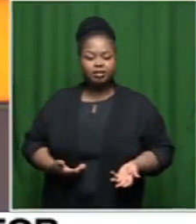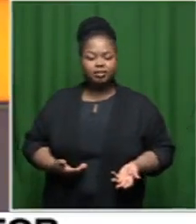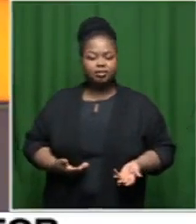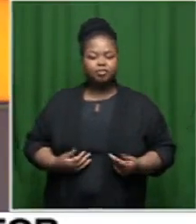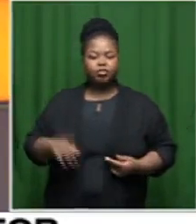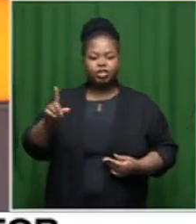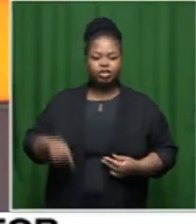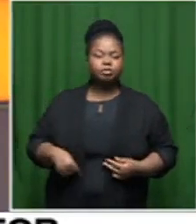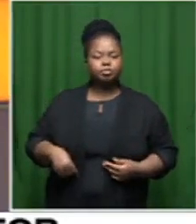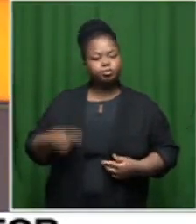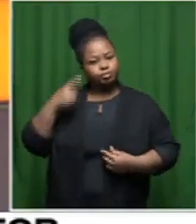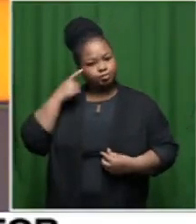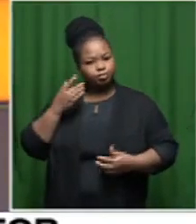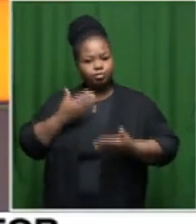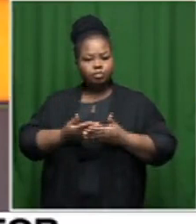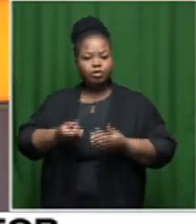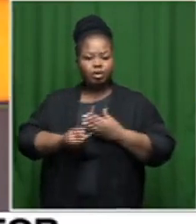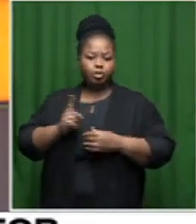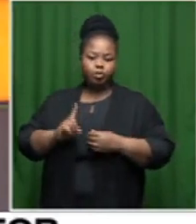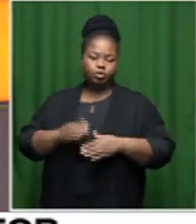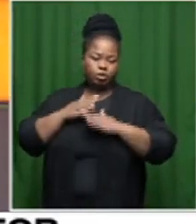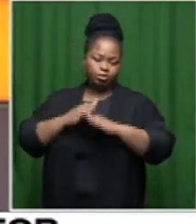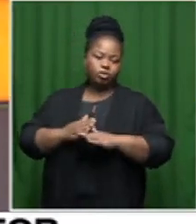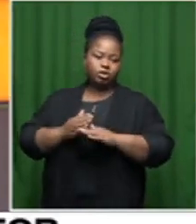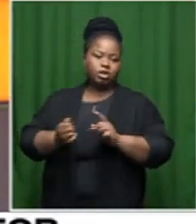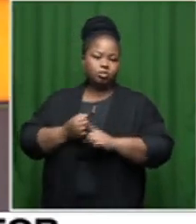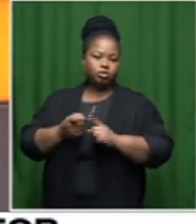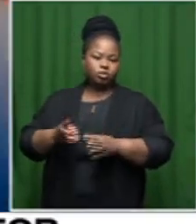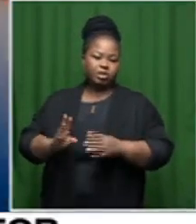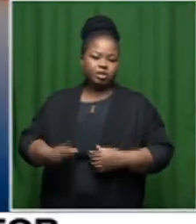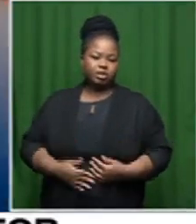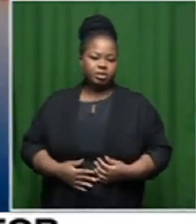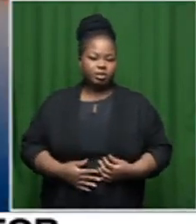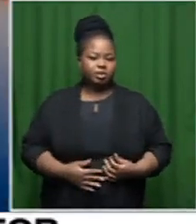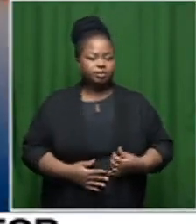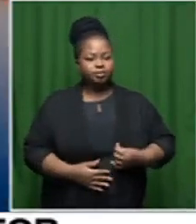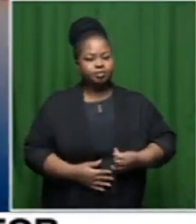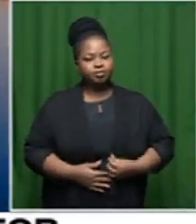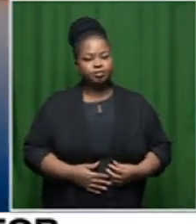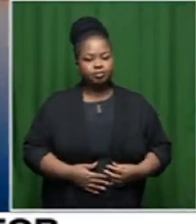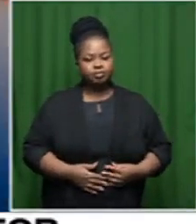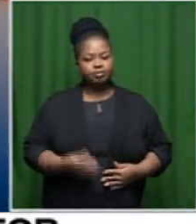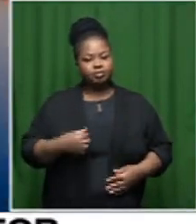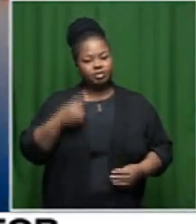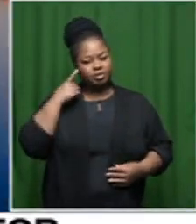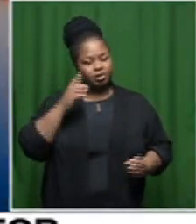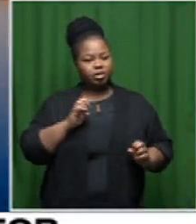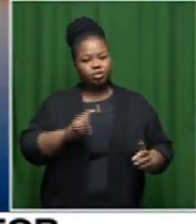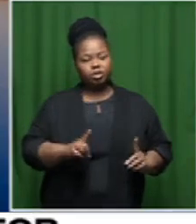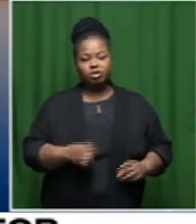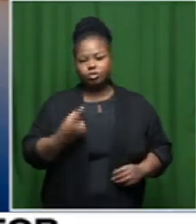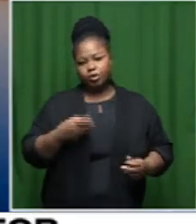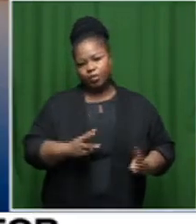low price. So what can be done to avoid exploitation in the market? I think education is the only